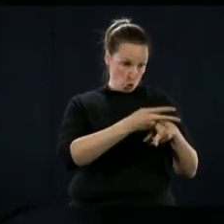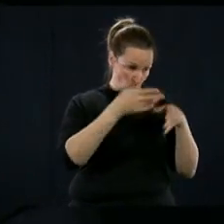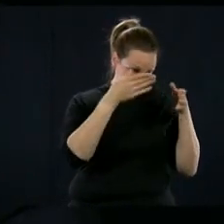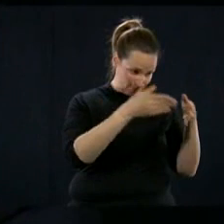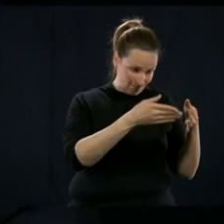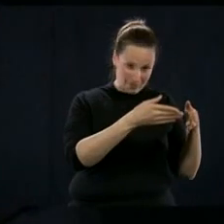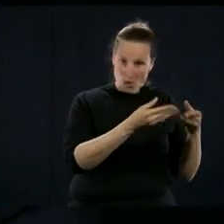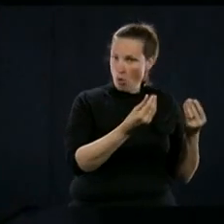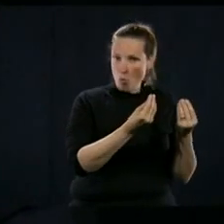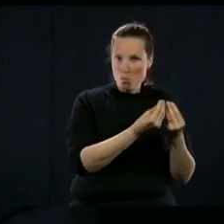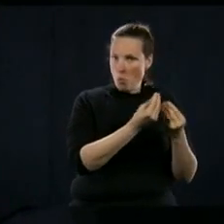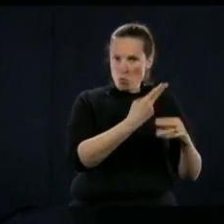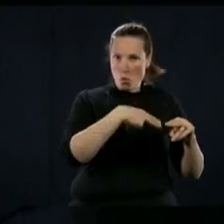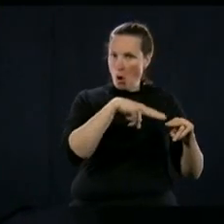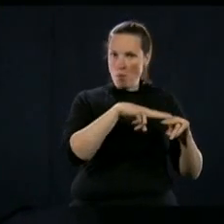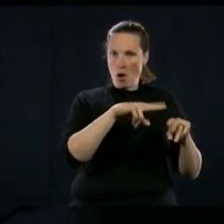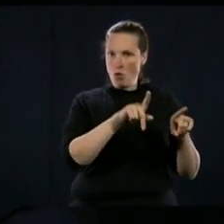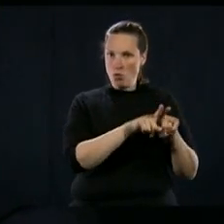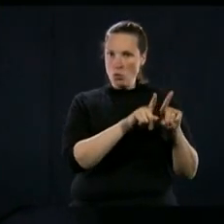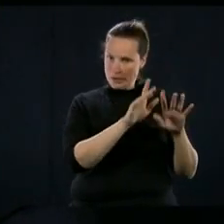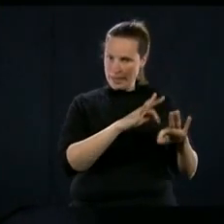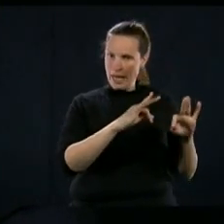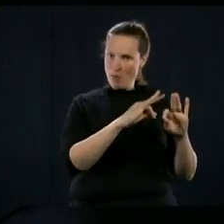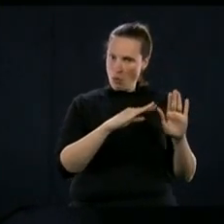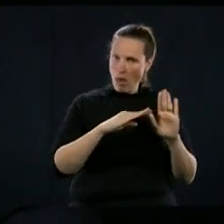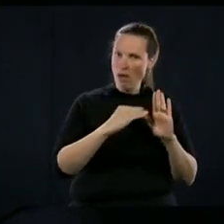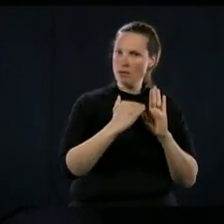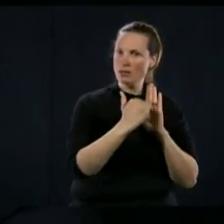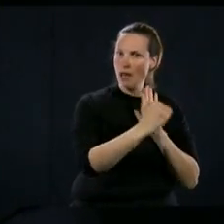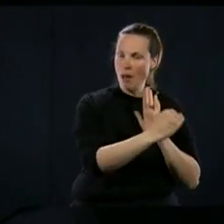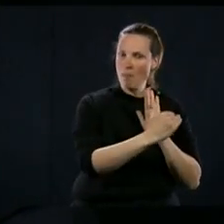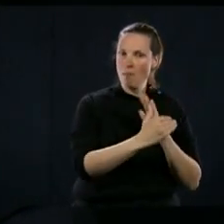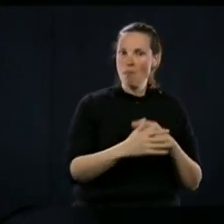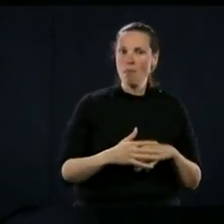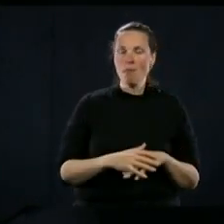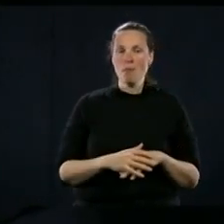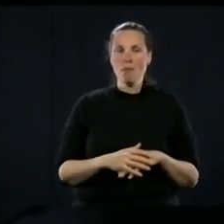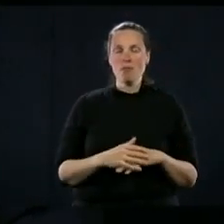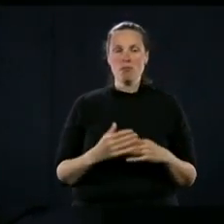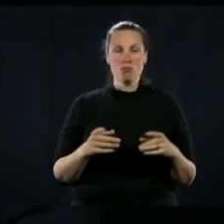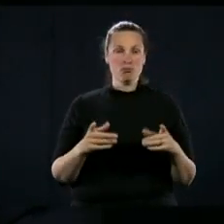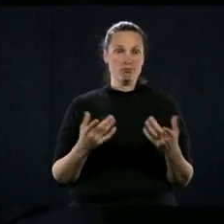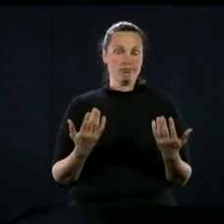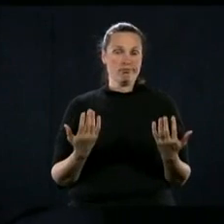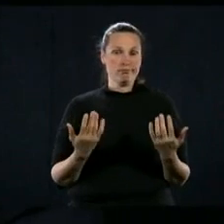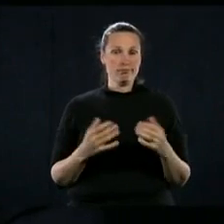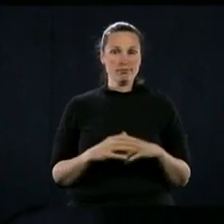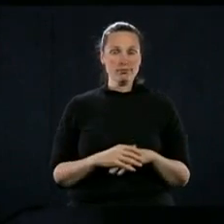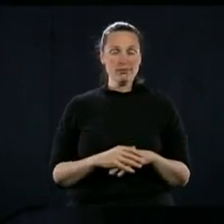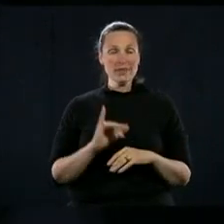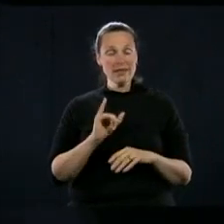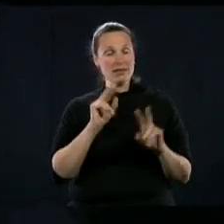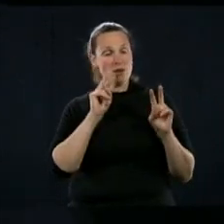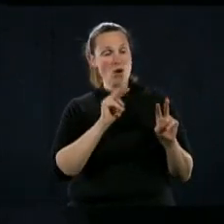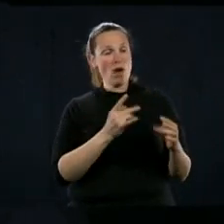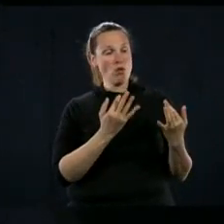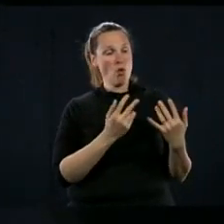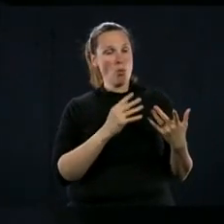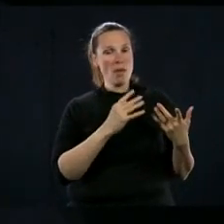way. And we have to make sure as well that the number of cases,